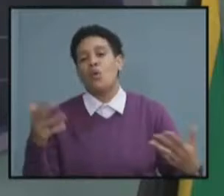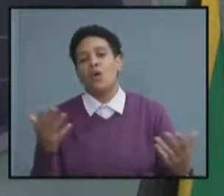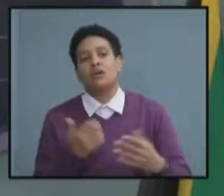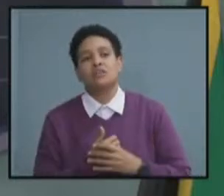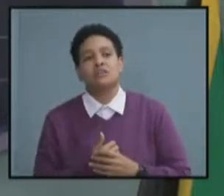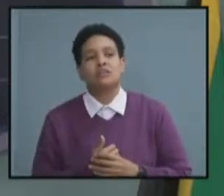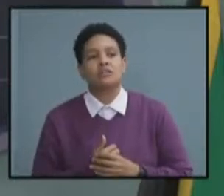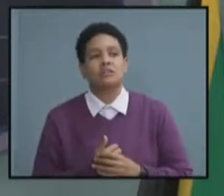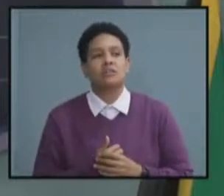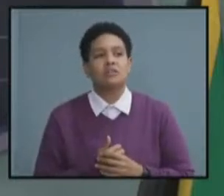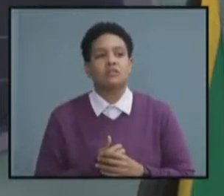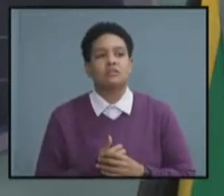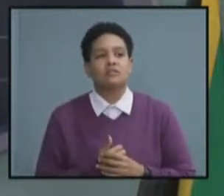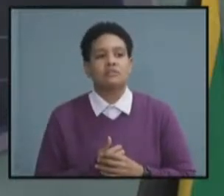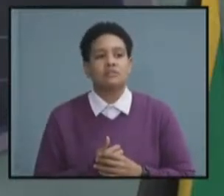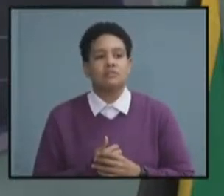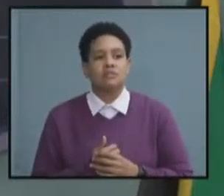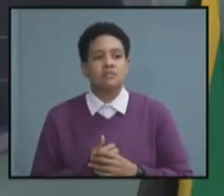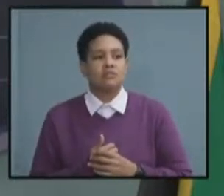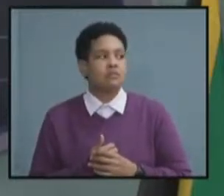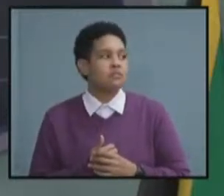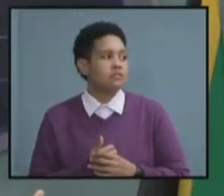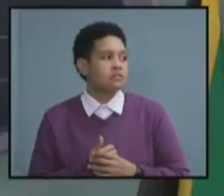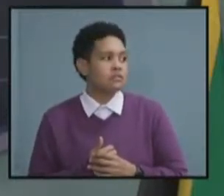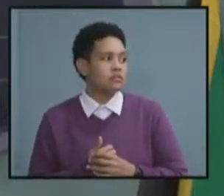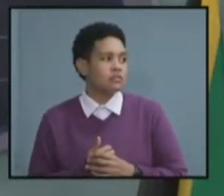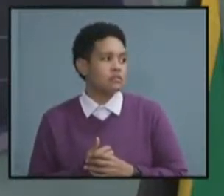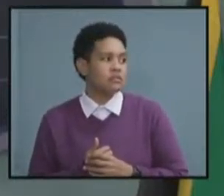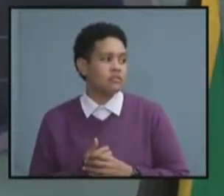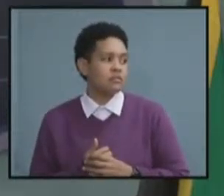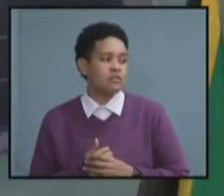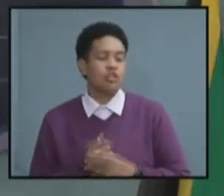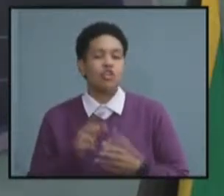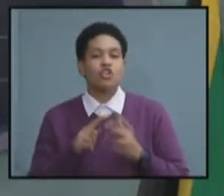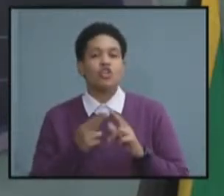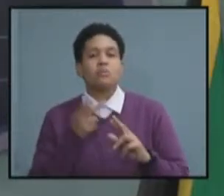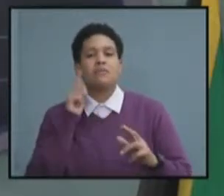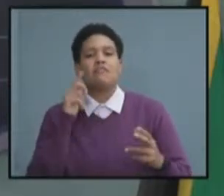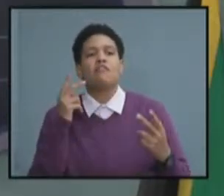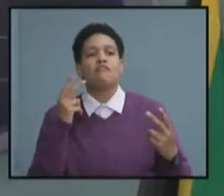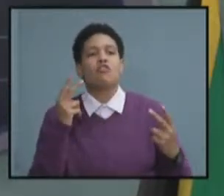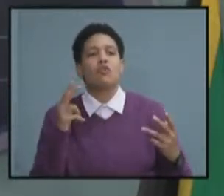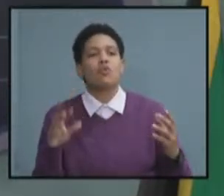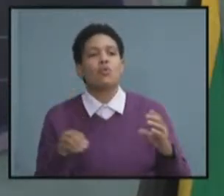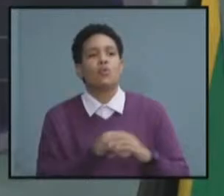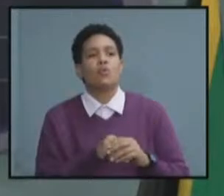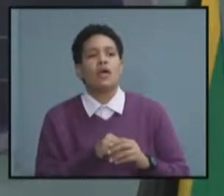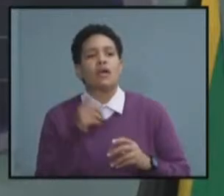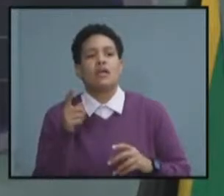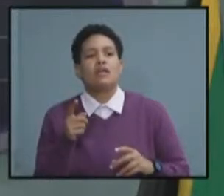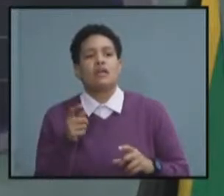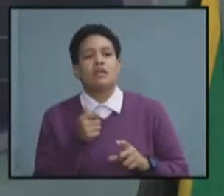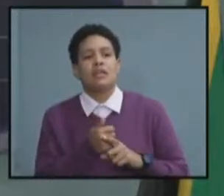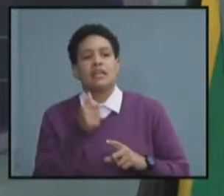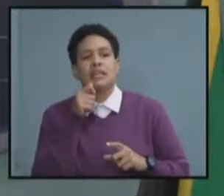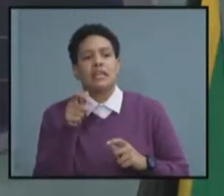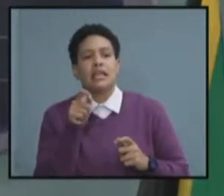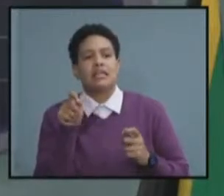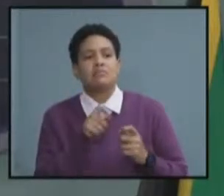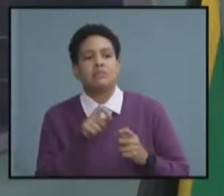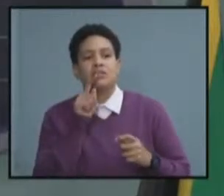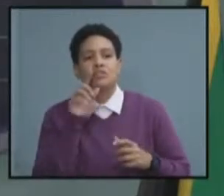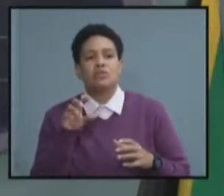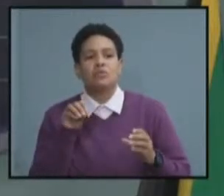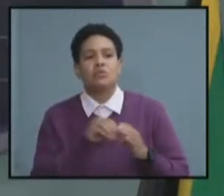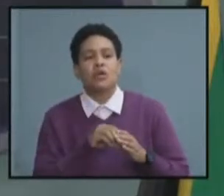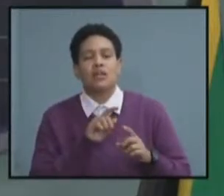a question as well concerning the numbers for funerals, weddings. There was not the specification of weddings